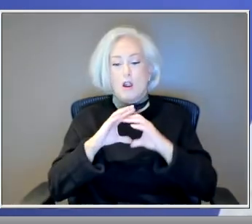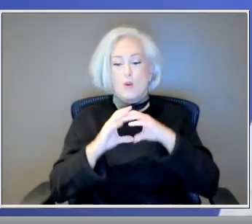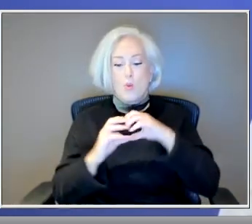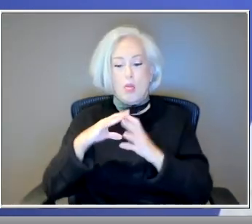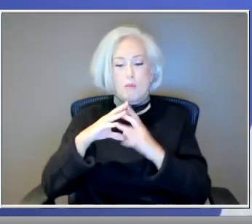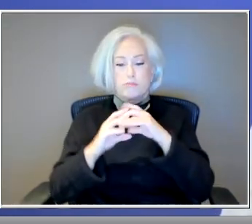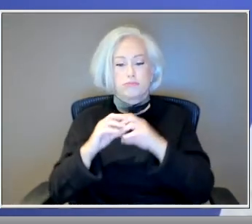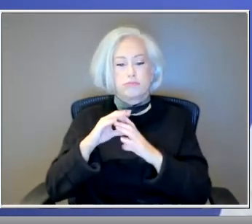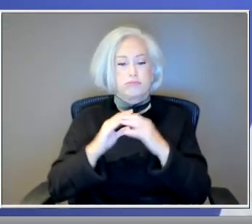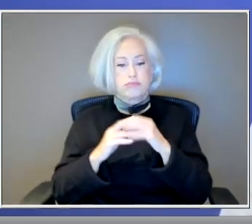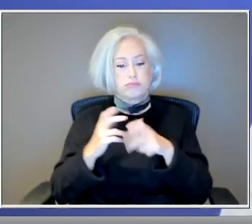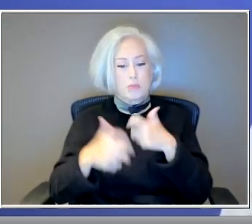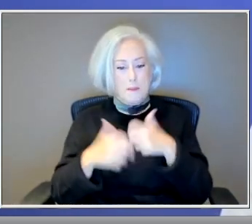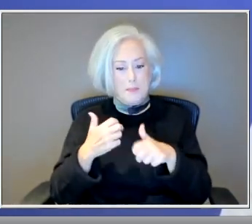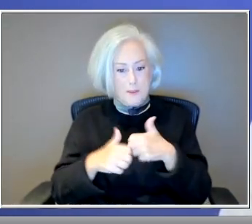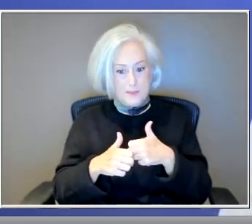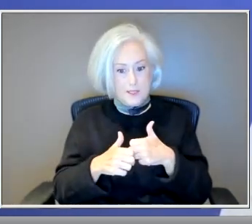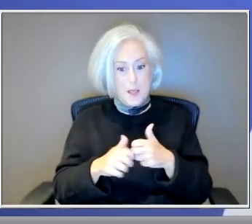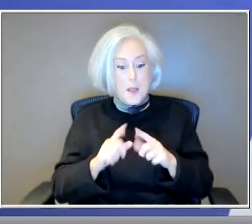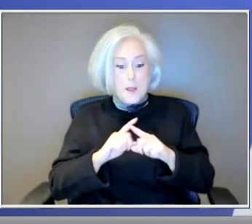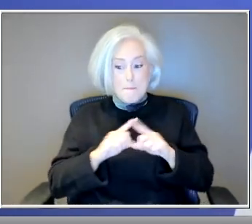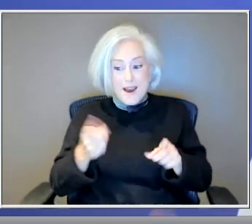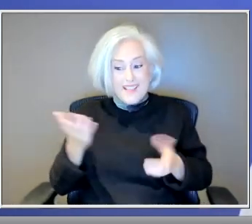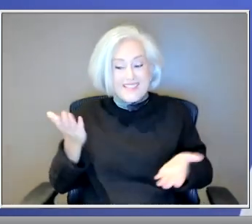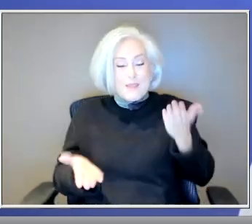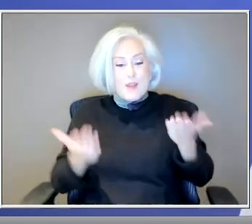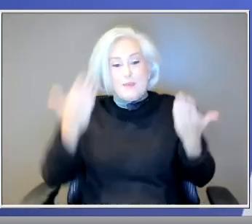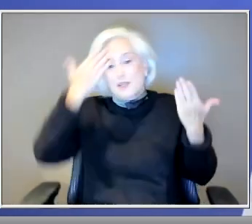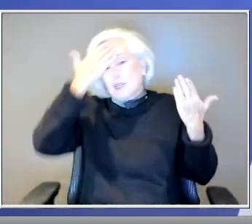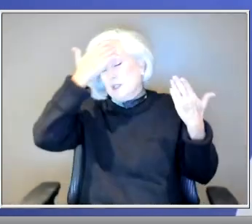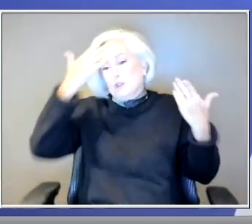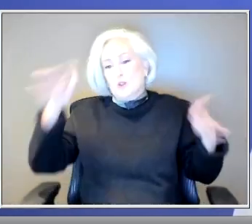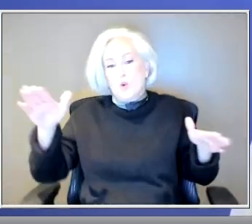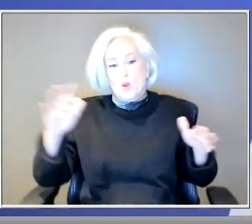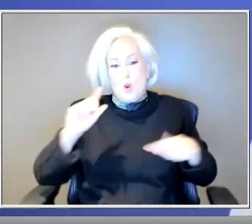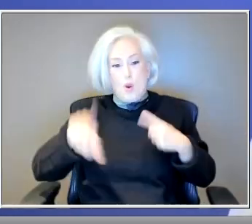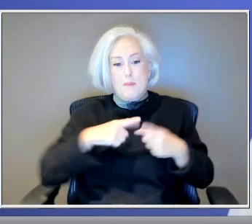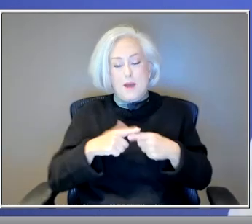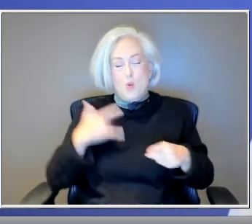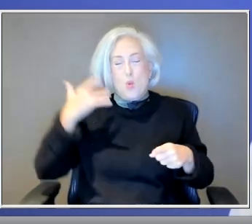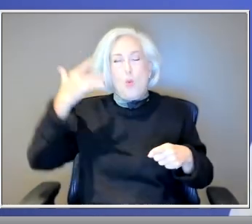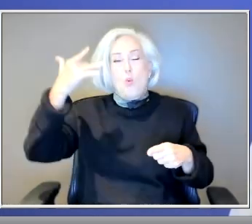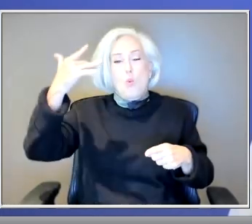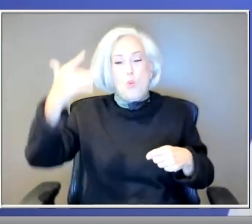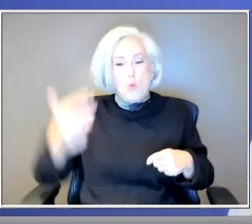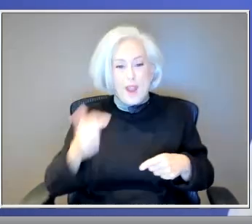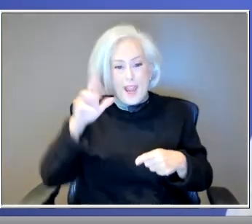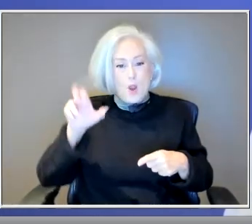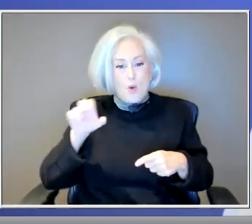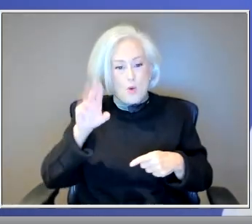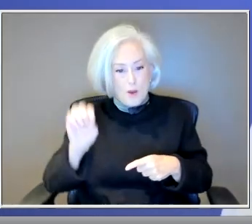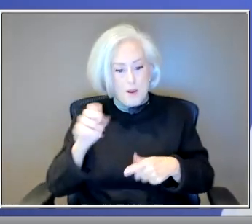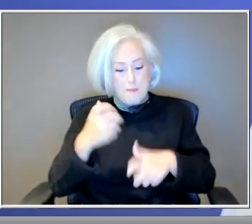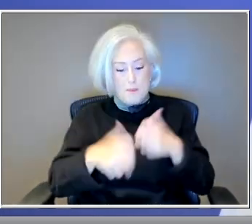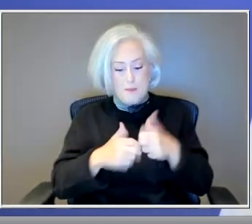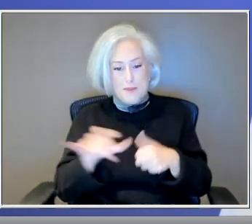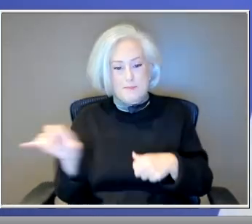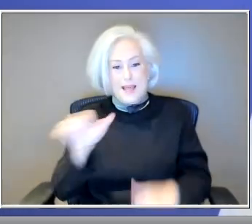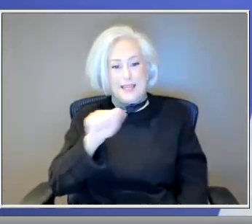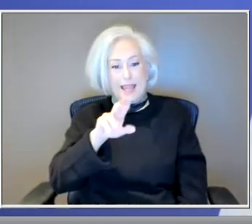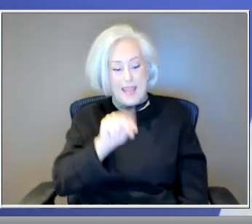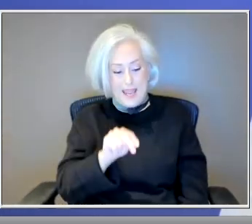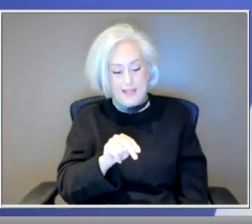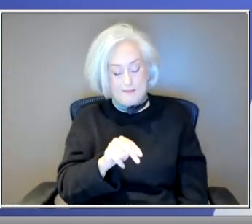very, very, very unfamiliar with rare problems like Ann's. And as I hope you can see from Ann's situation, is